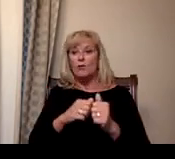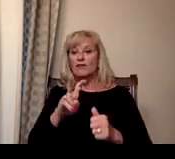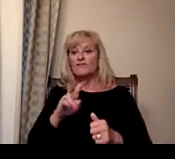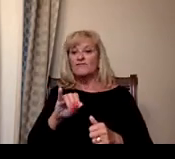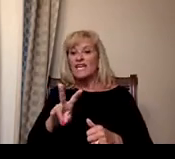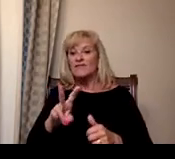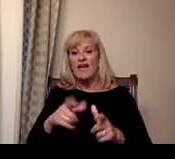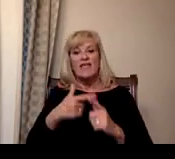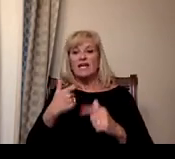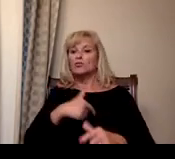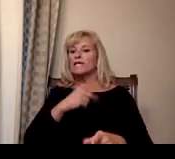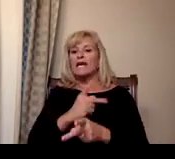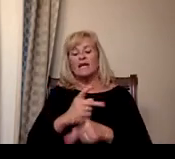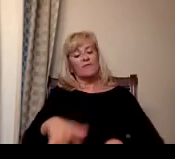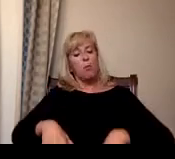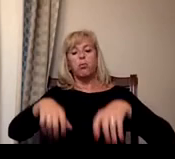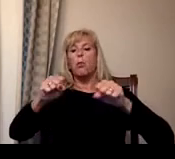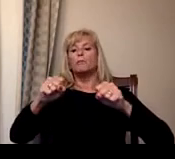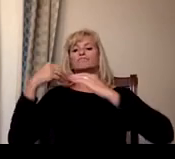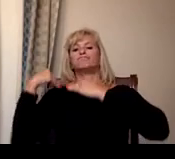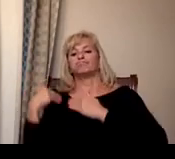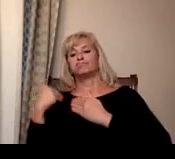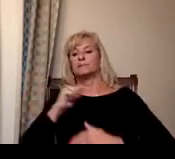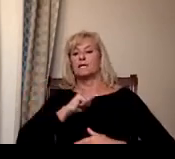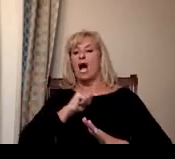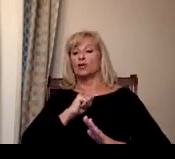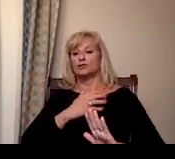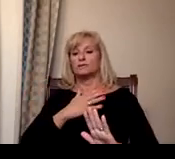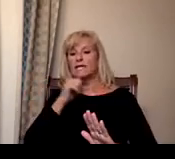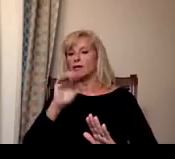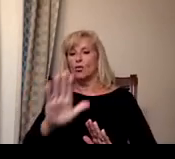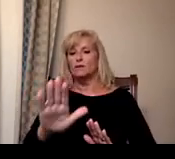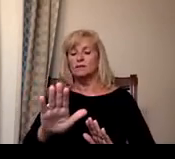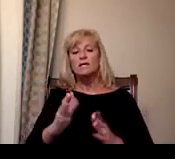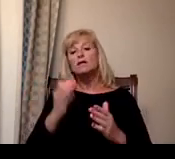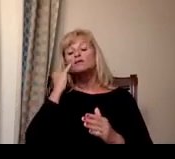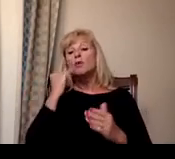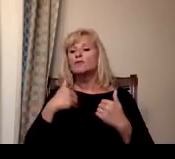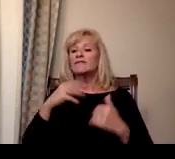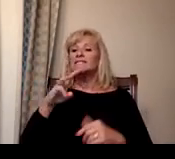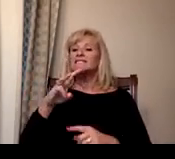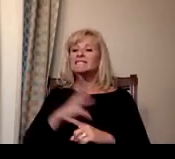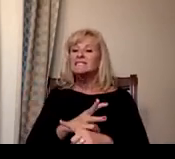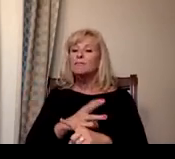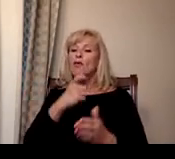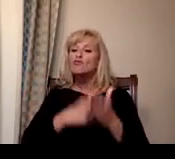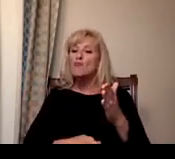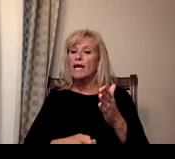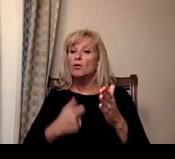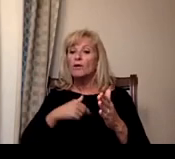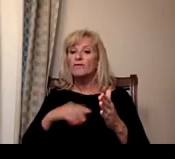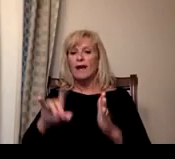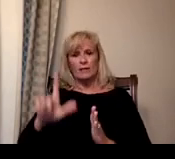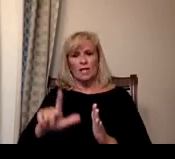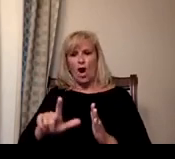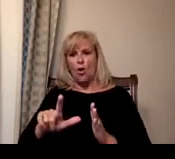of that whole process. So let's say we have you on a 6-month rate, and in 6 months we find a better one. We're going to